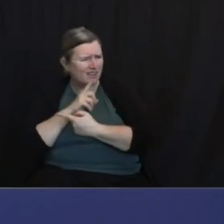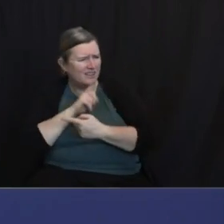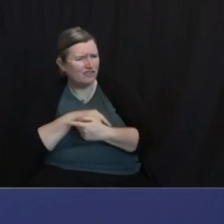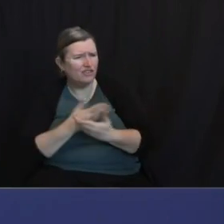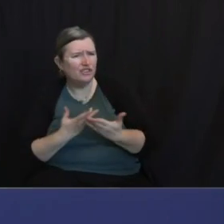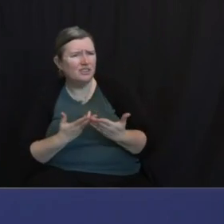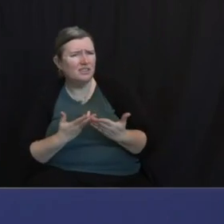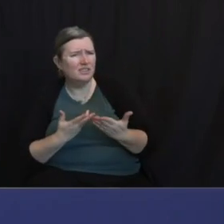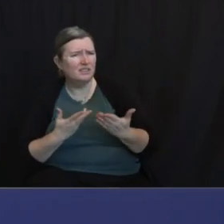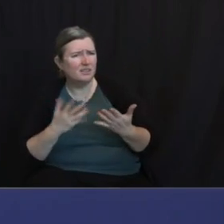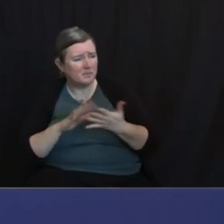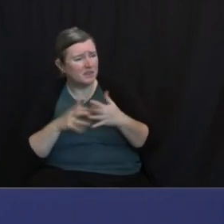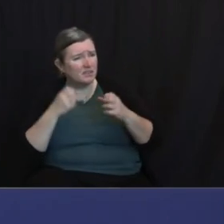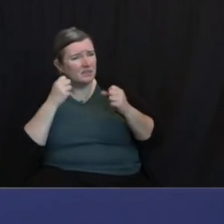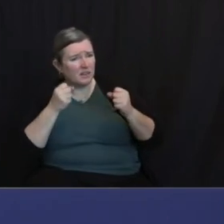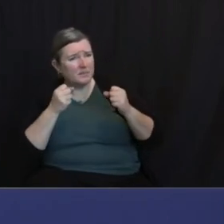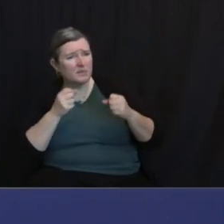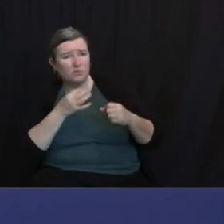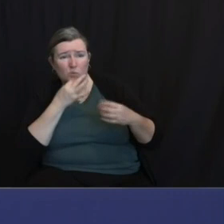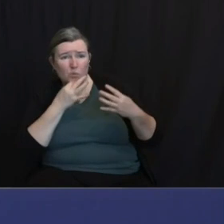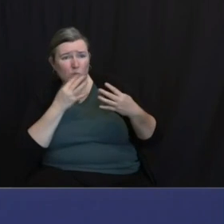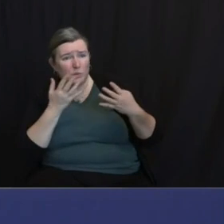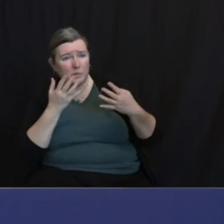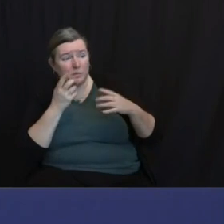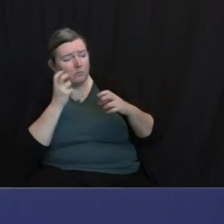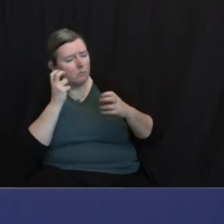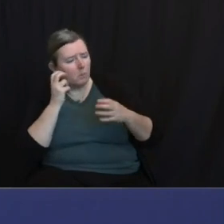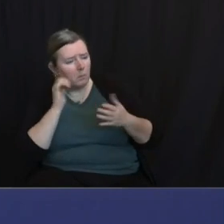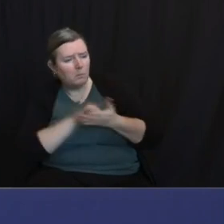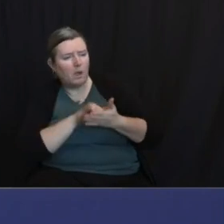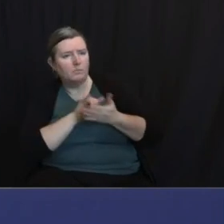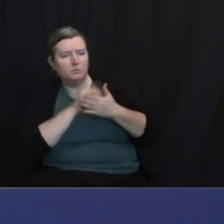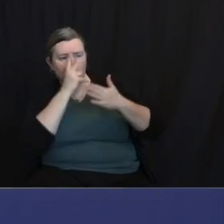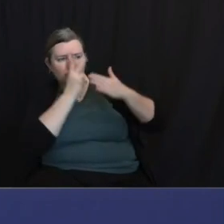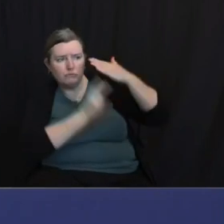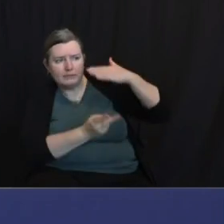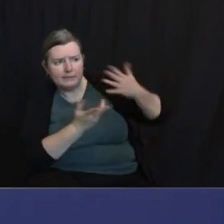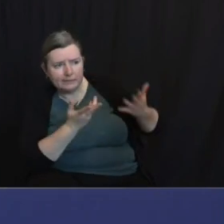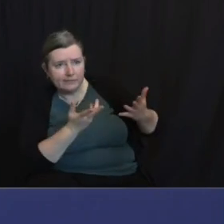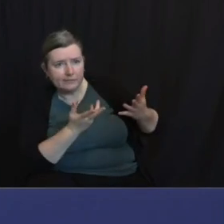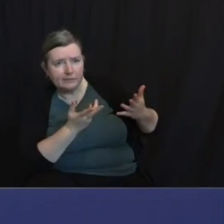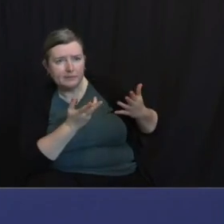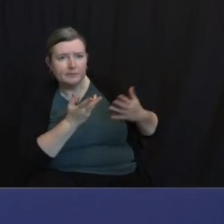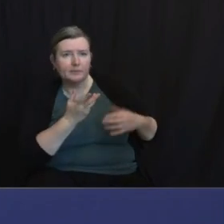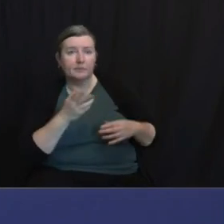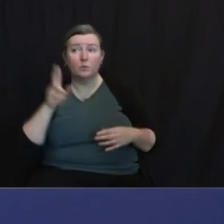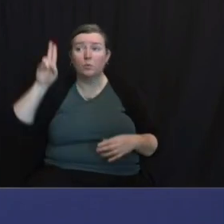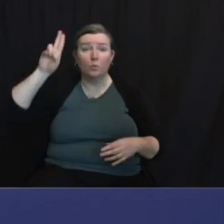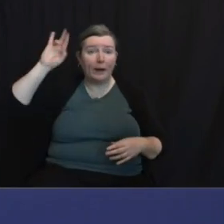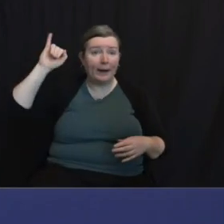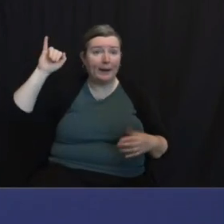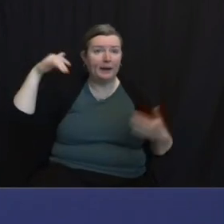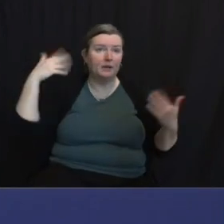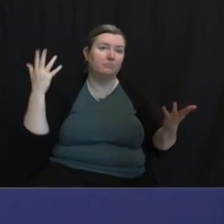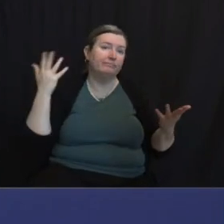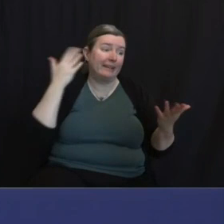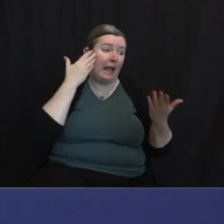on the Cannabis Commission. I'll come back to you on unemployment offices. Dan Bryan, will you help me on that?